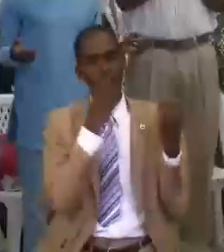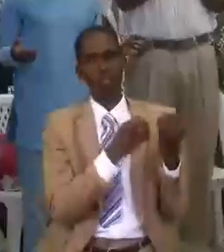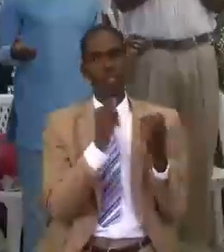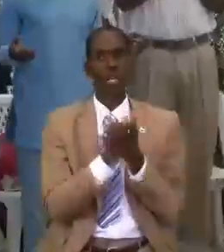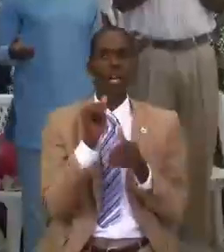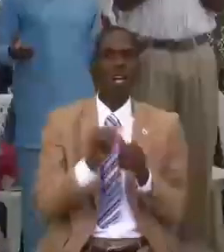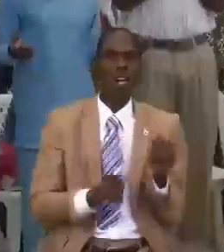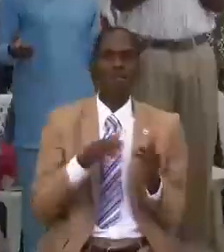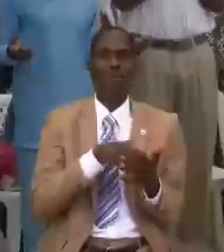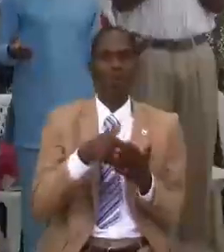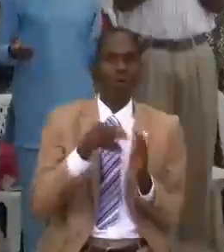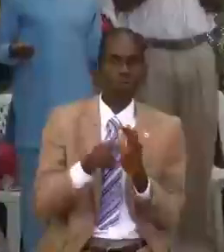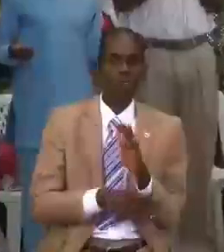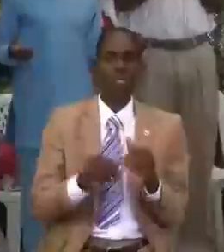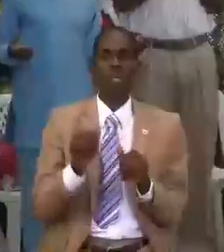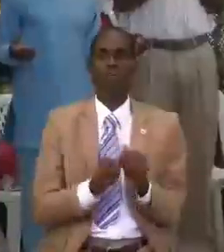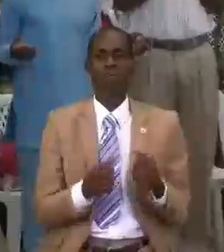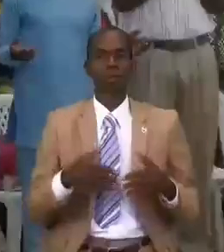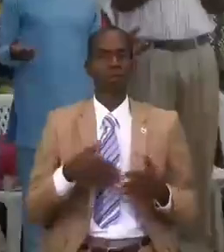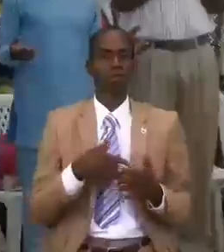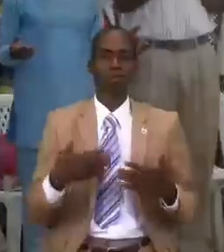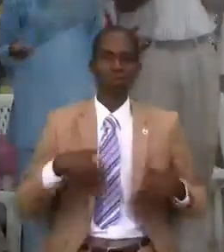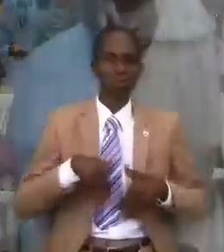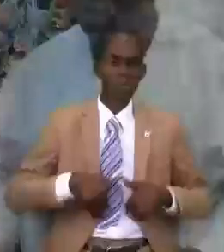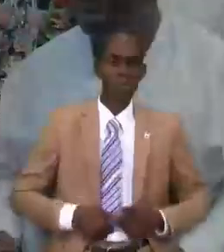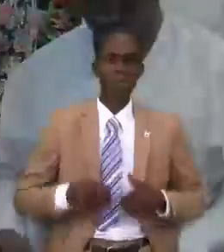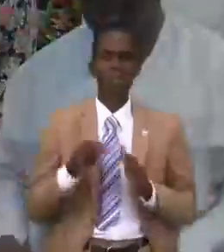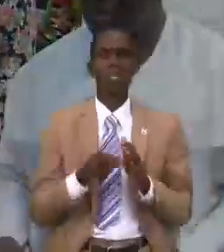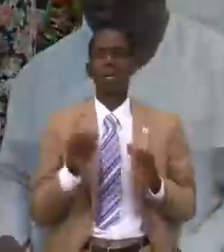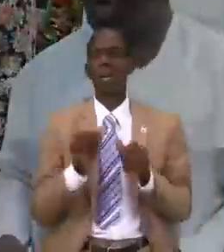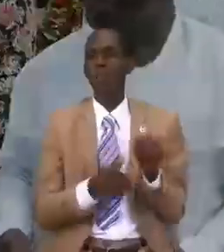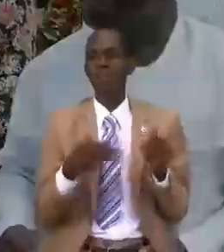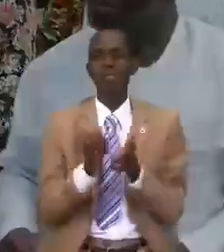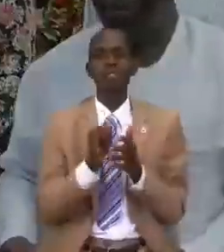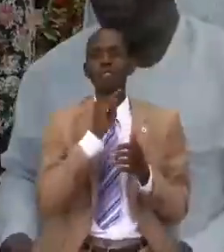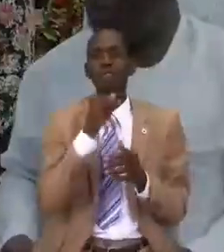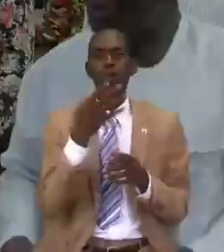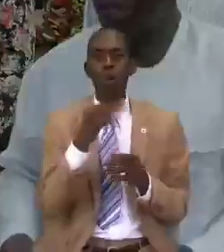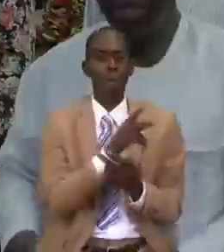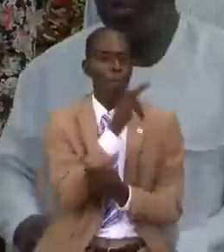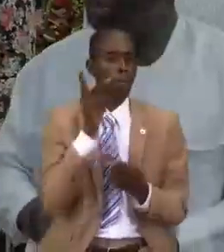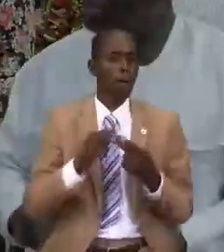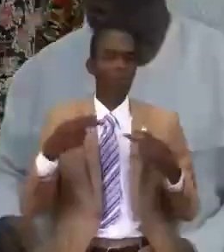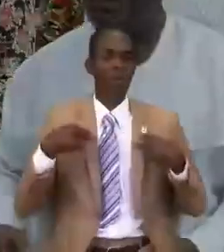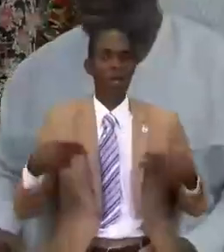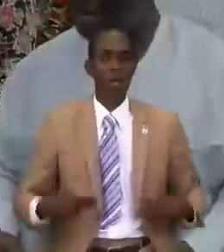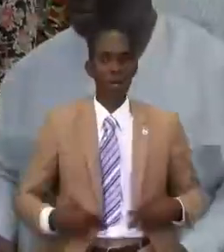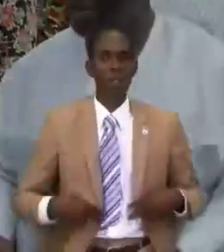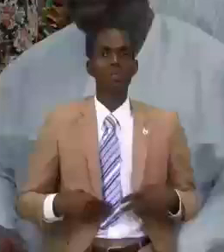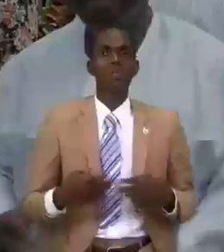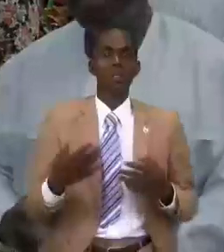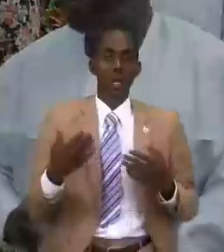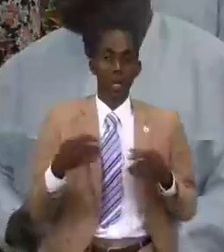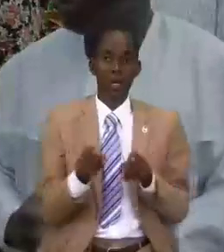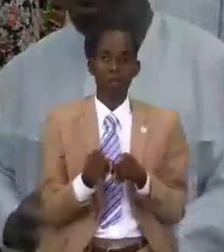that is not of perfect health, have the pain here, have the pain over there,